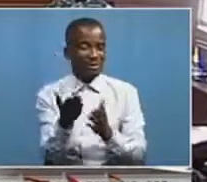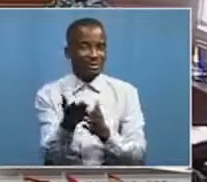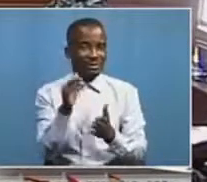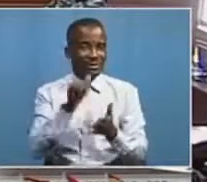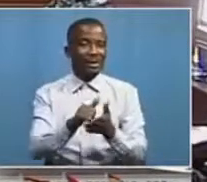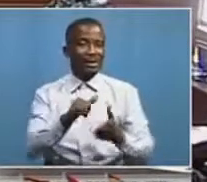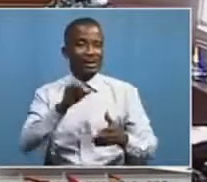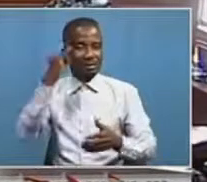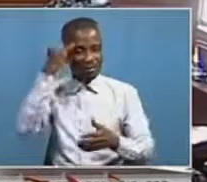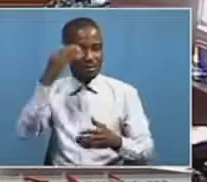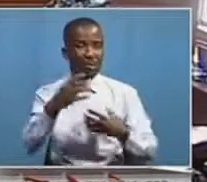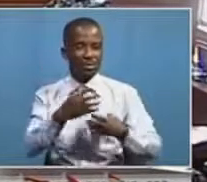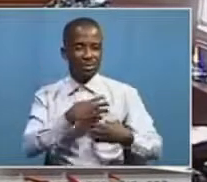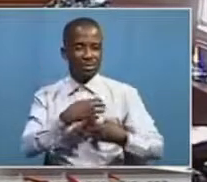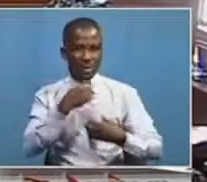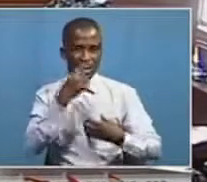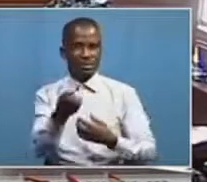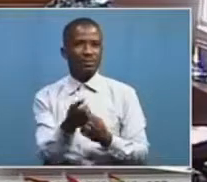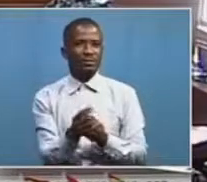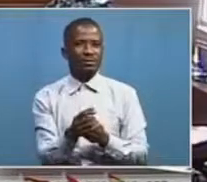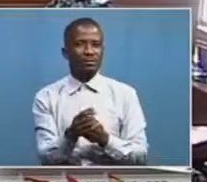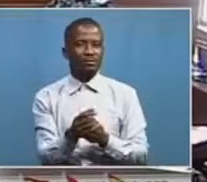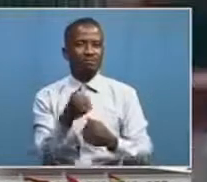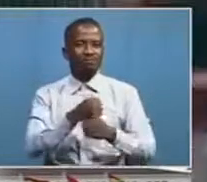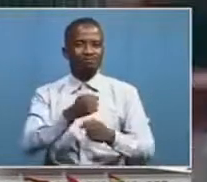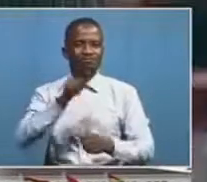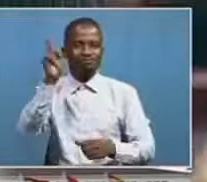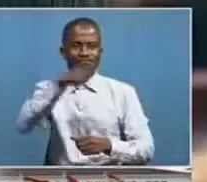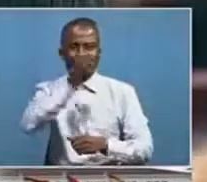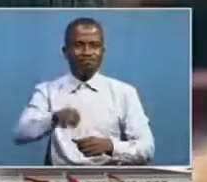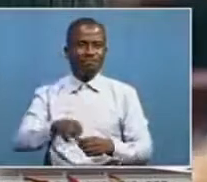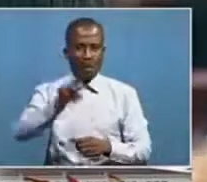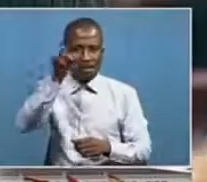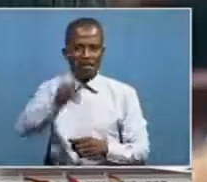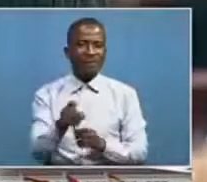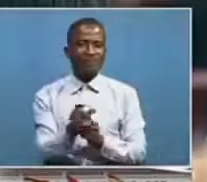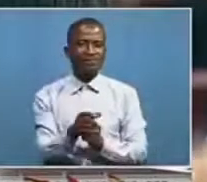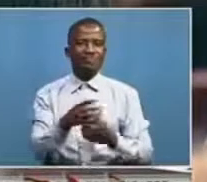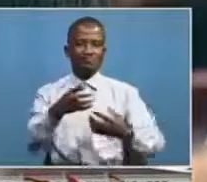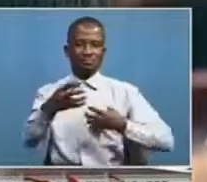unconstitutional, null, and void. The petitioner,